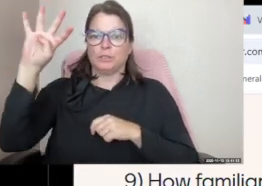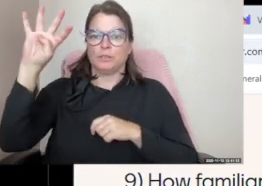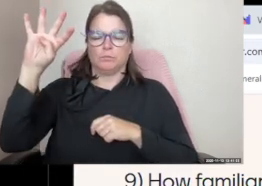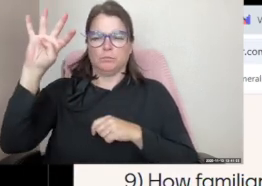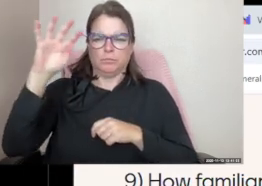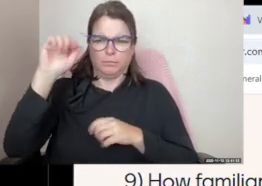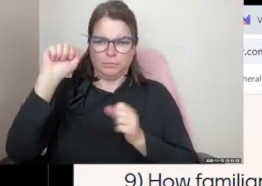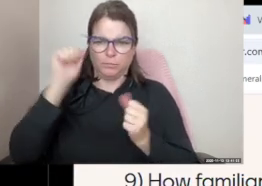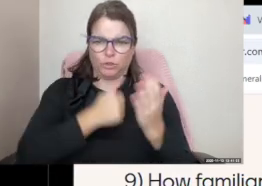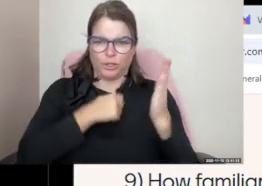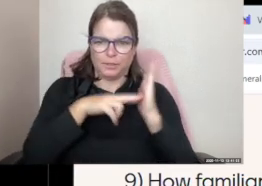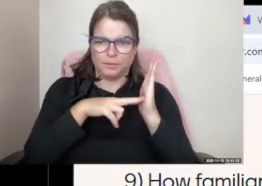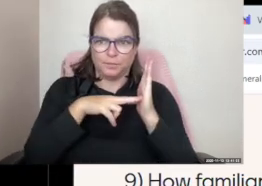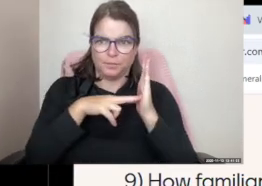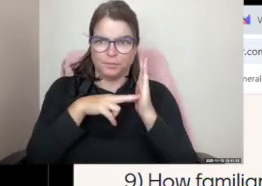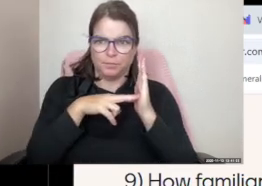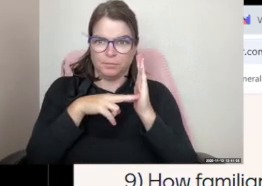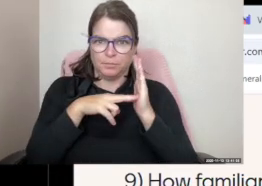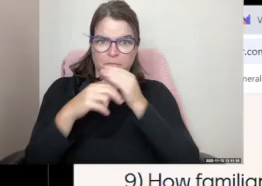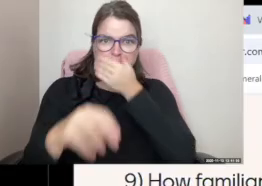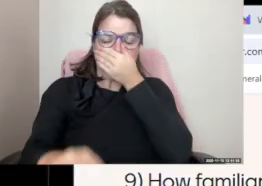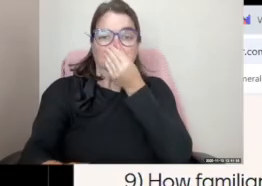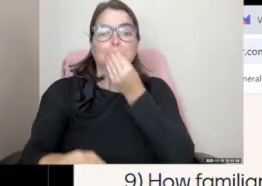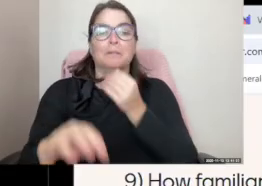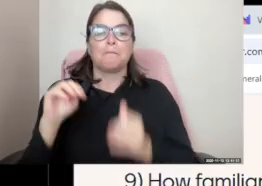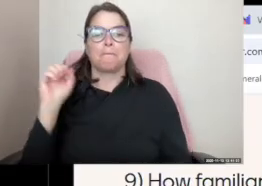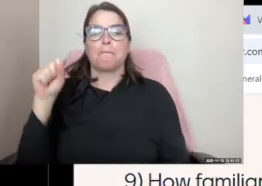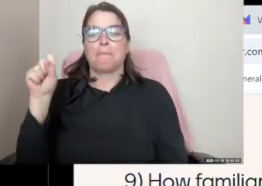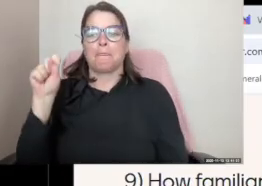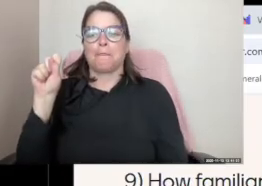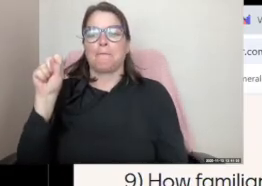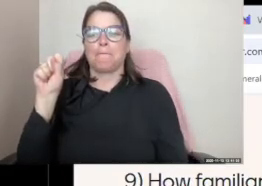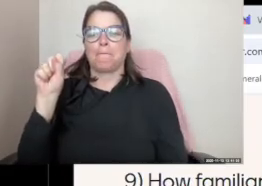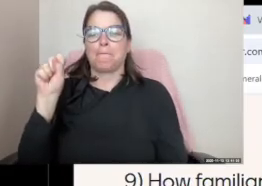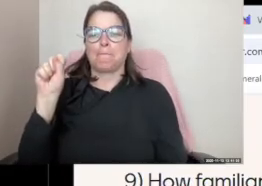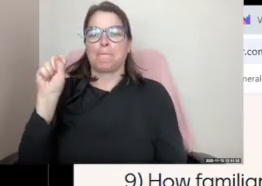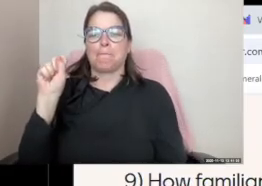So, how familiar are you with current programs that support zero emission,